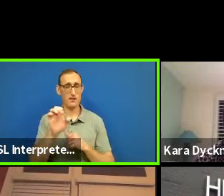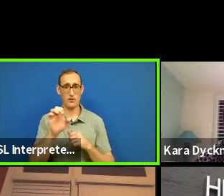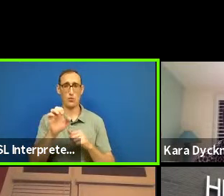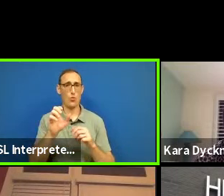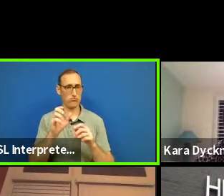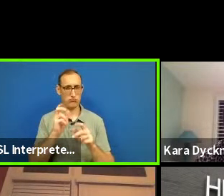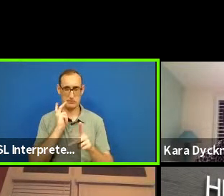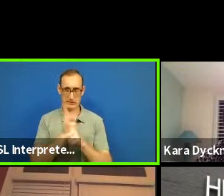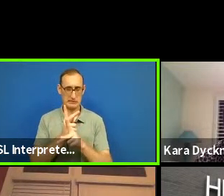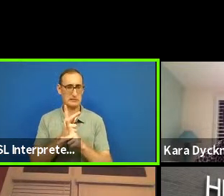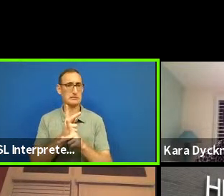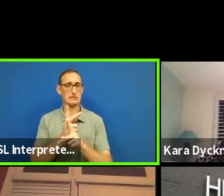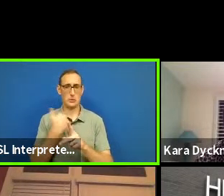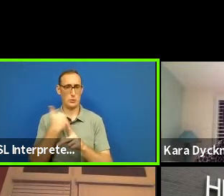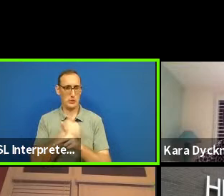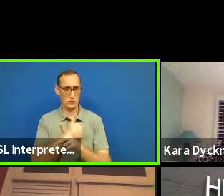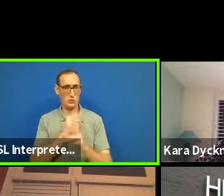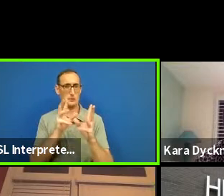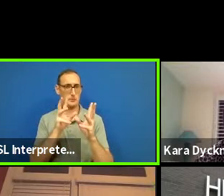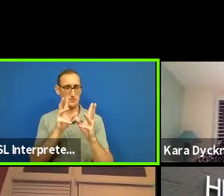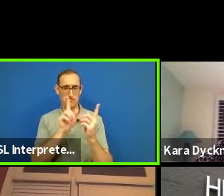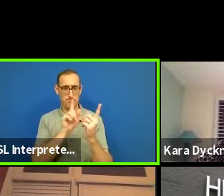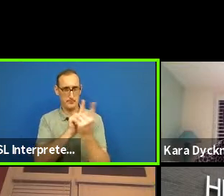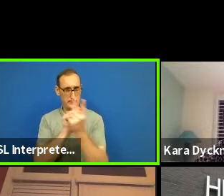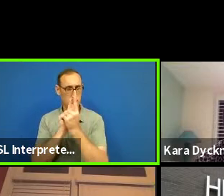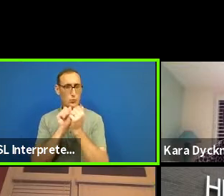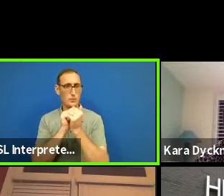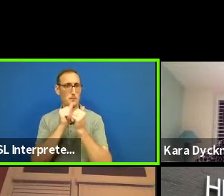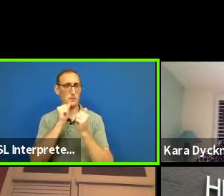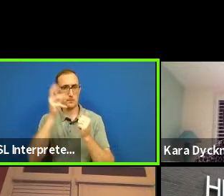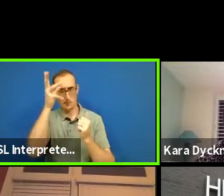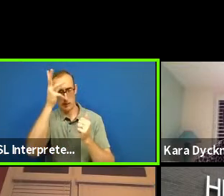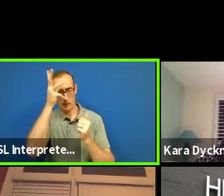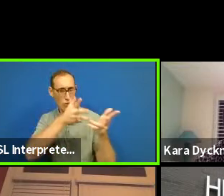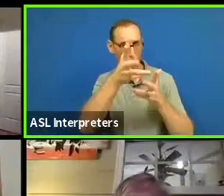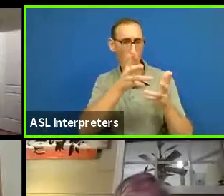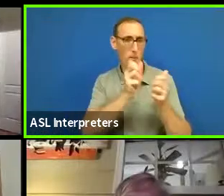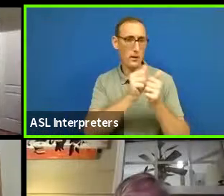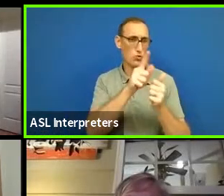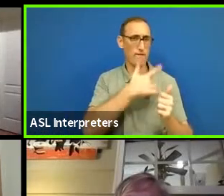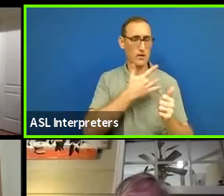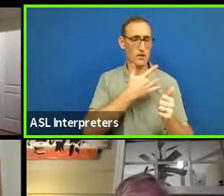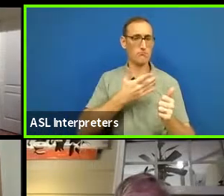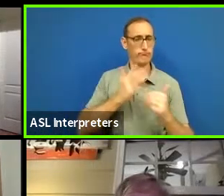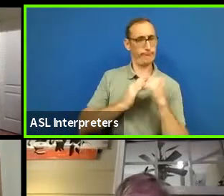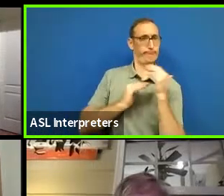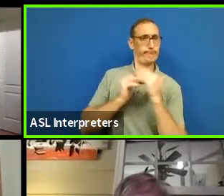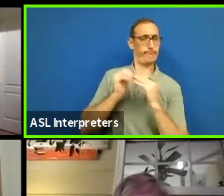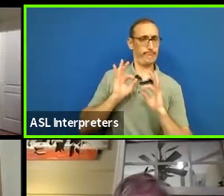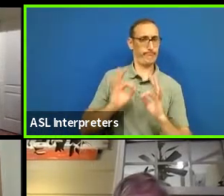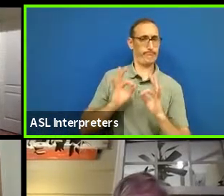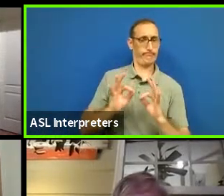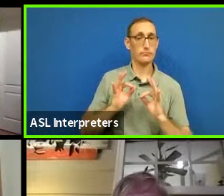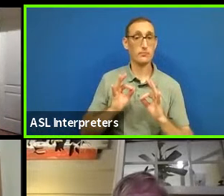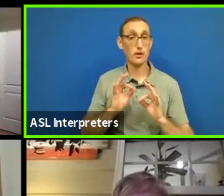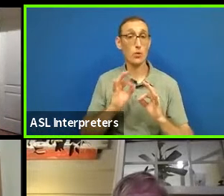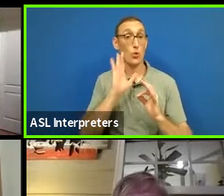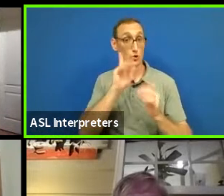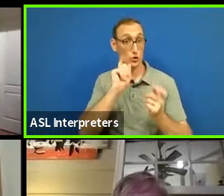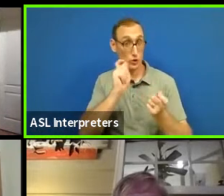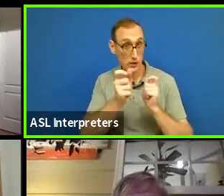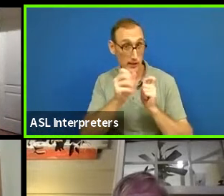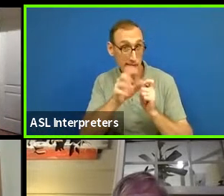and talk with them and make sure they feel confident. We will make a change if a change is warranted and